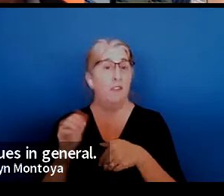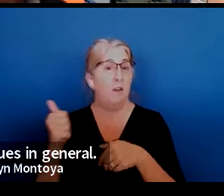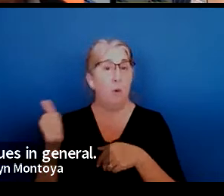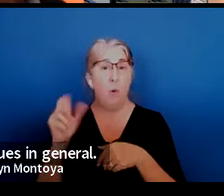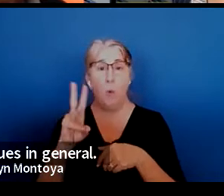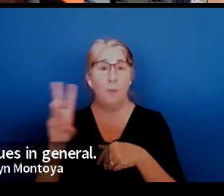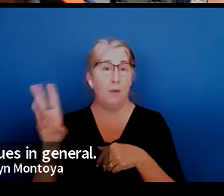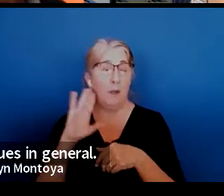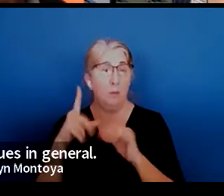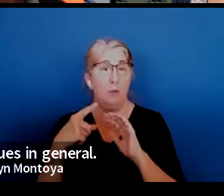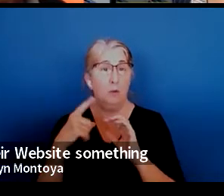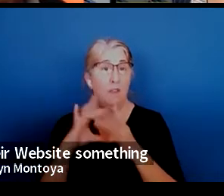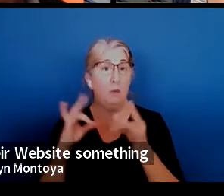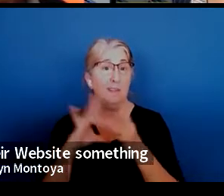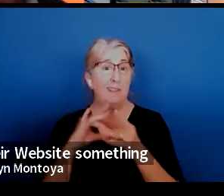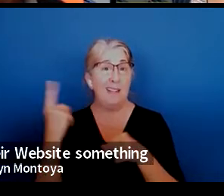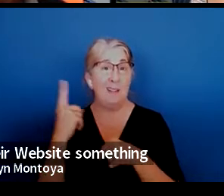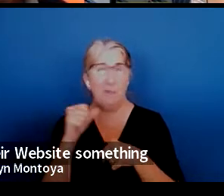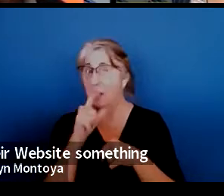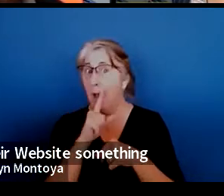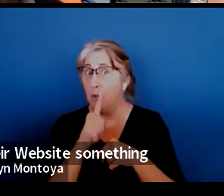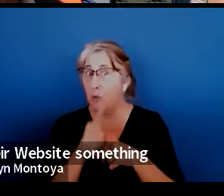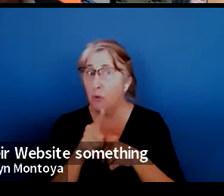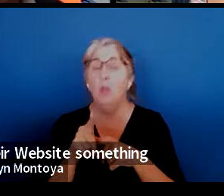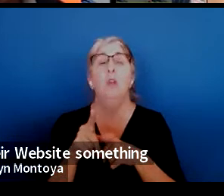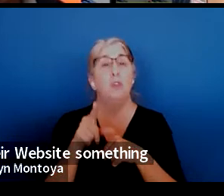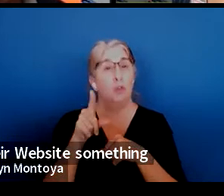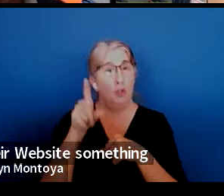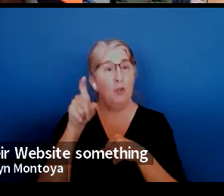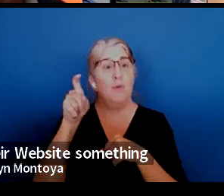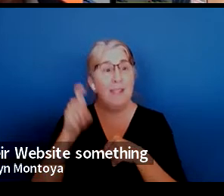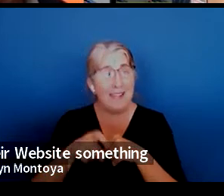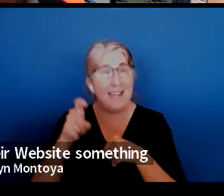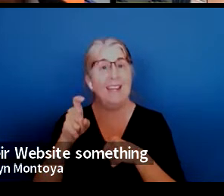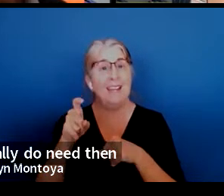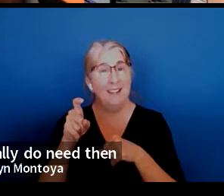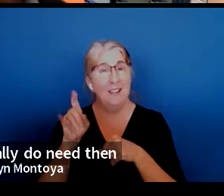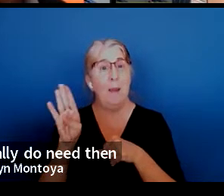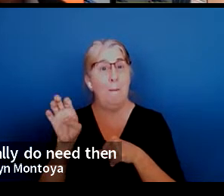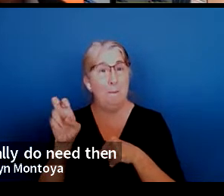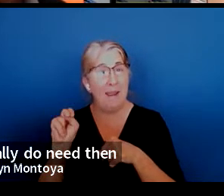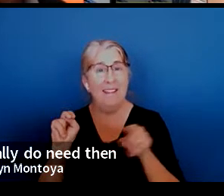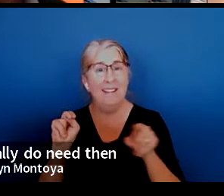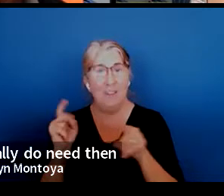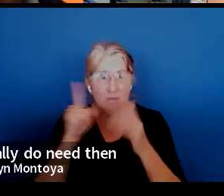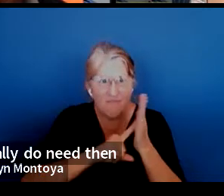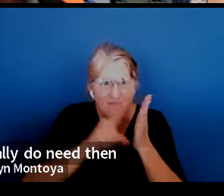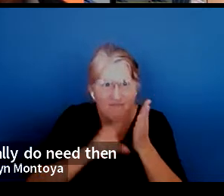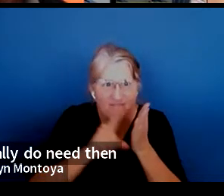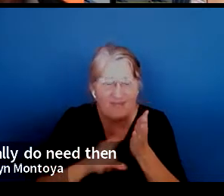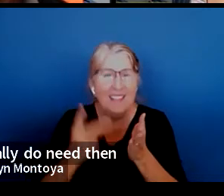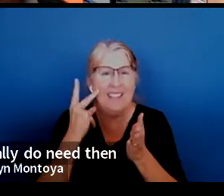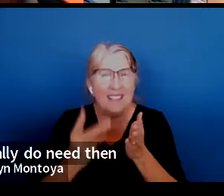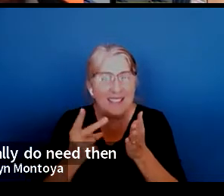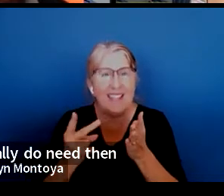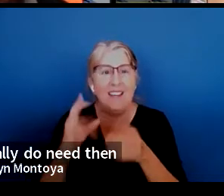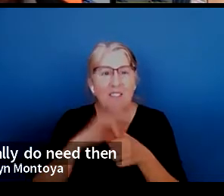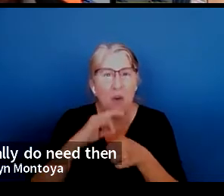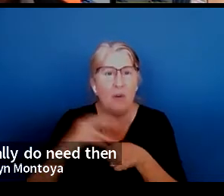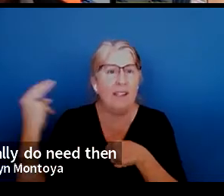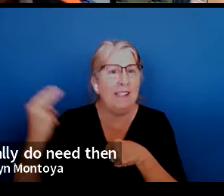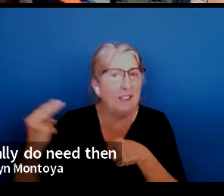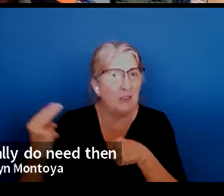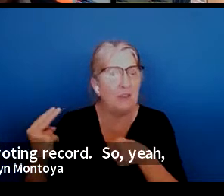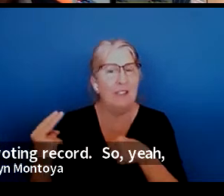something that's not true, and you really do need then to go and investigate their actual voting record. So